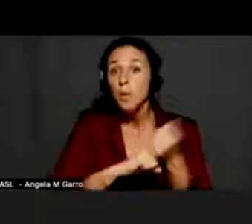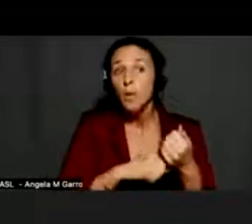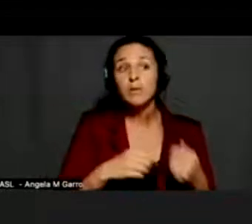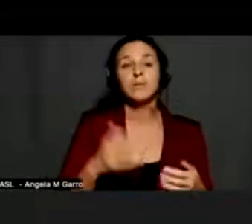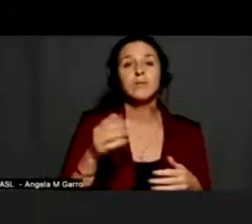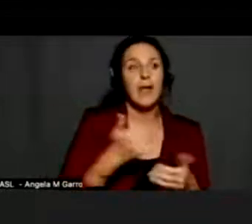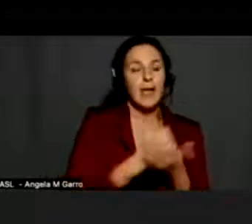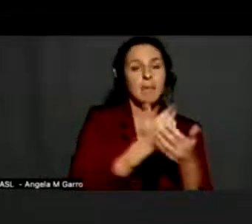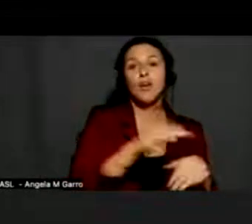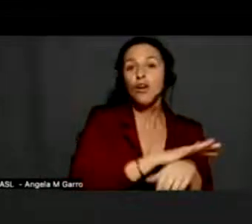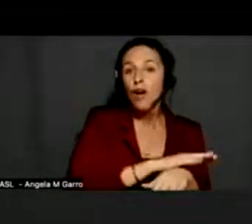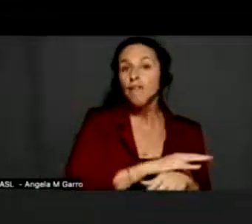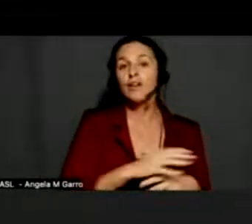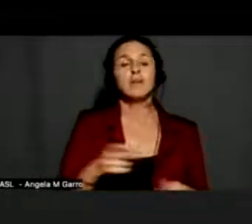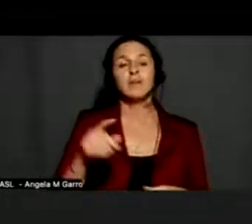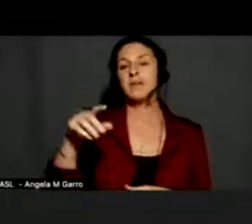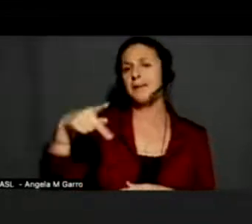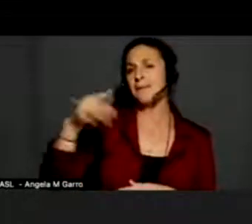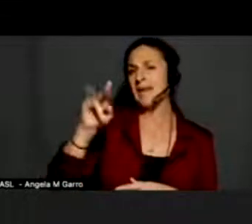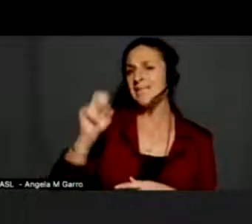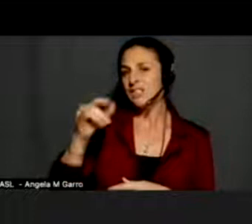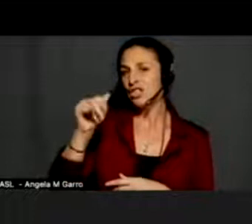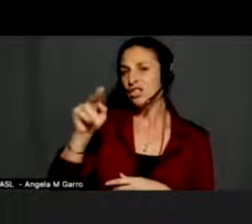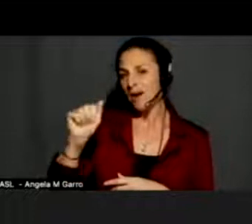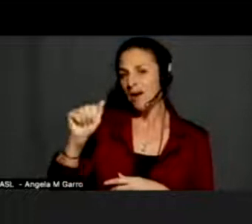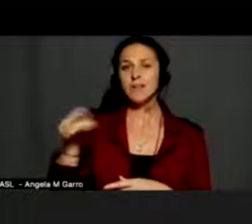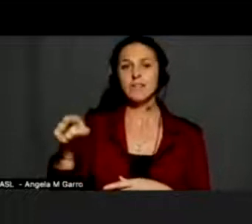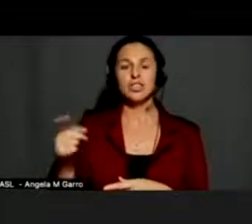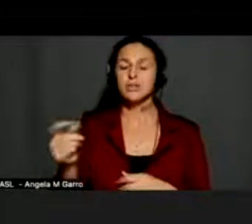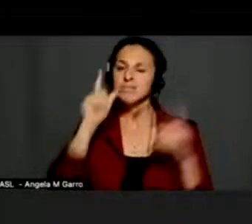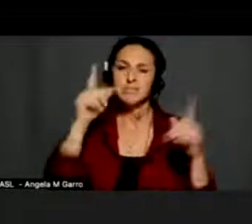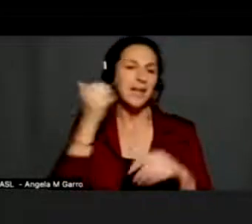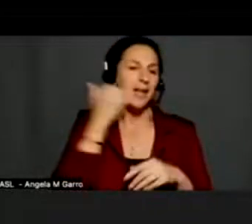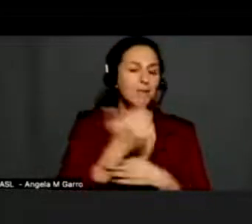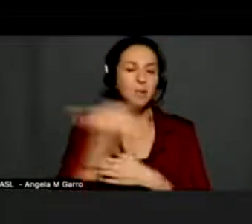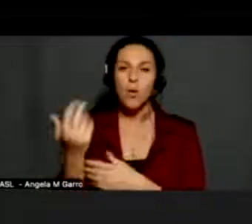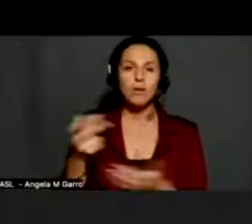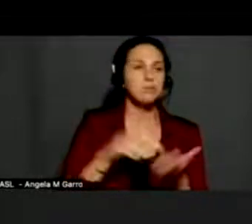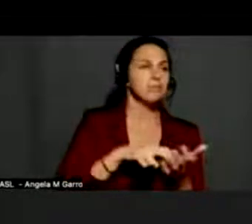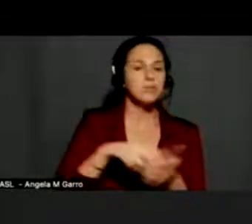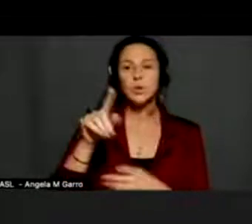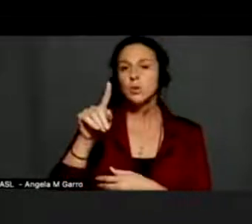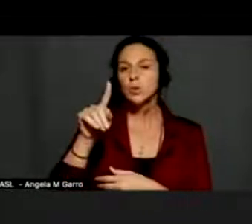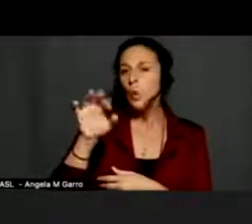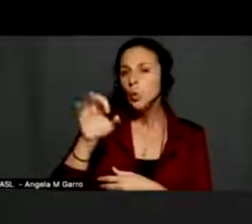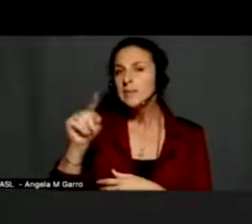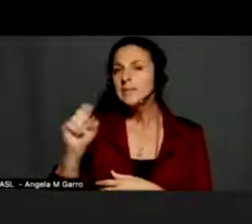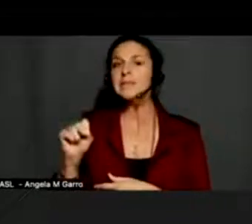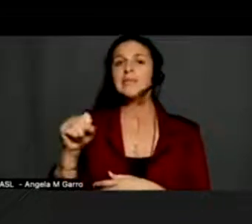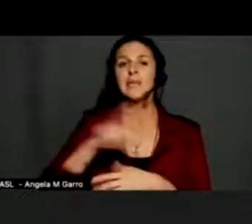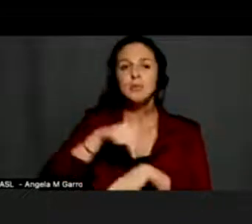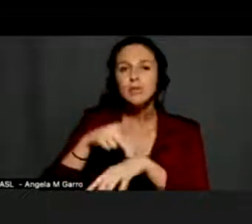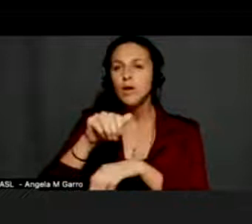is up bright and early every morning trying to make sure she covers classes. TOSAs, principals, other staff members step